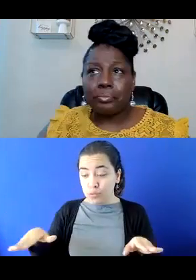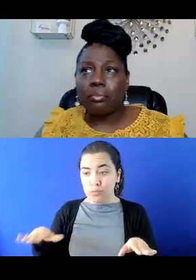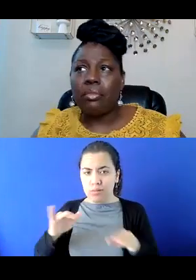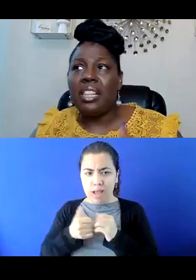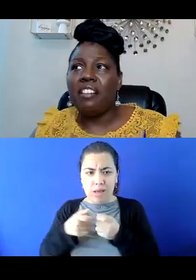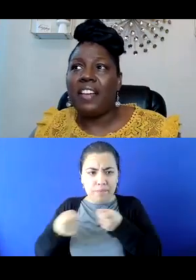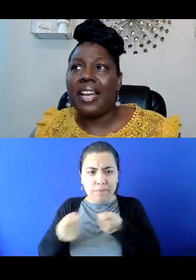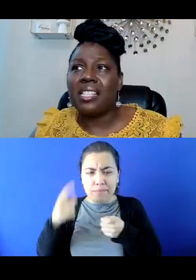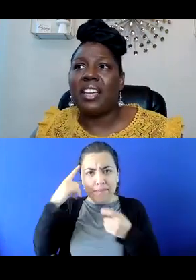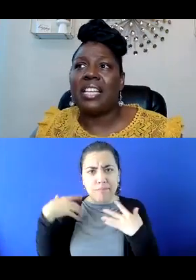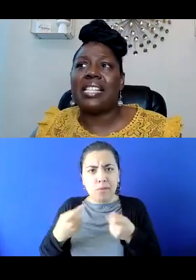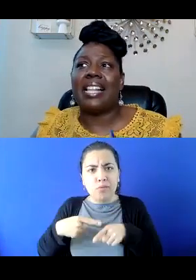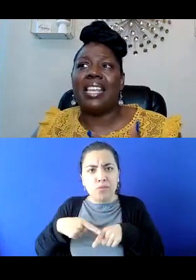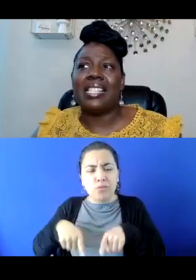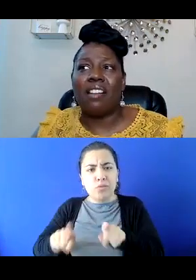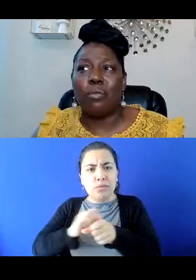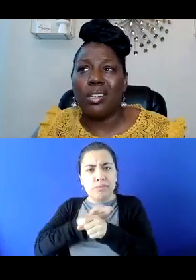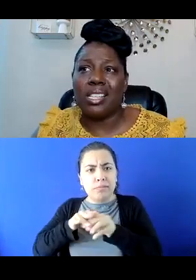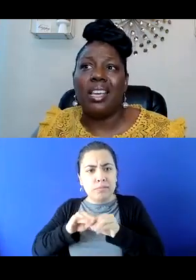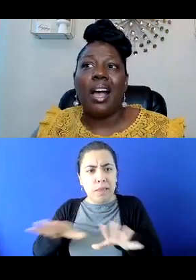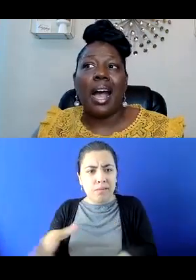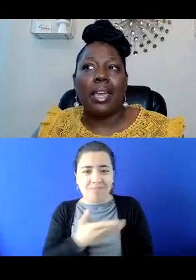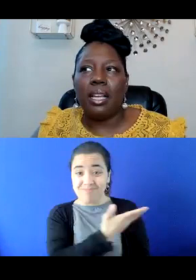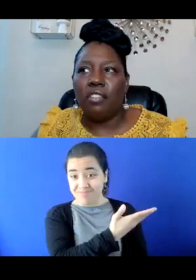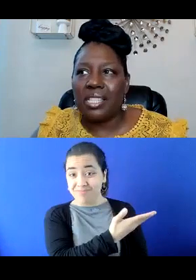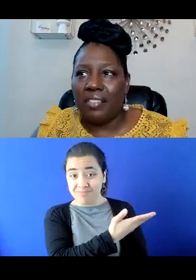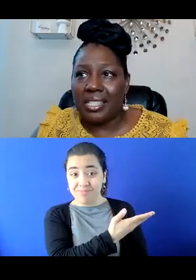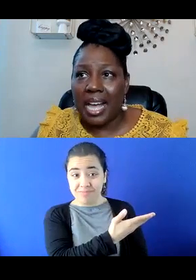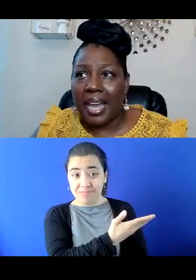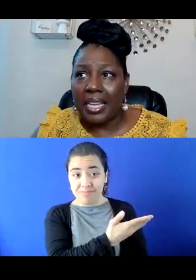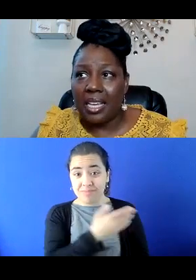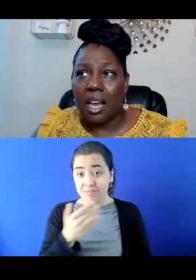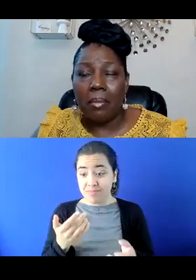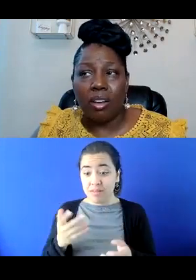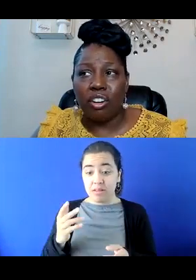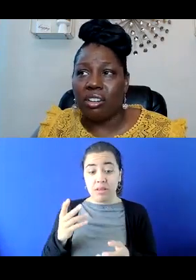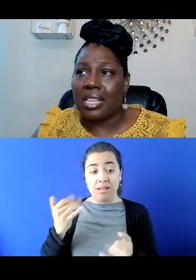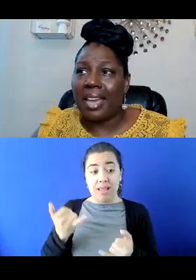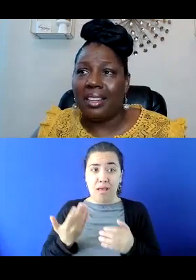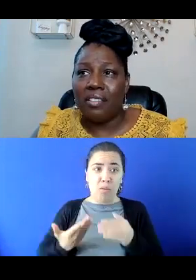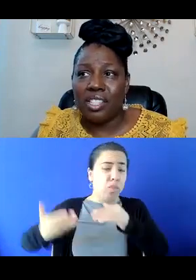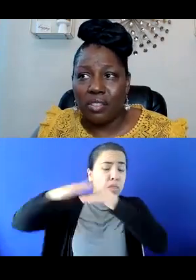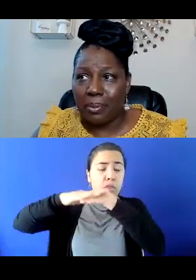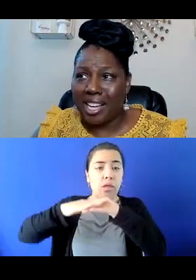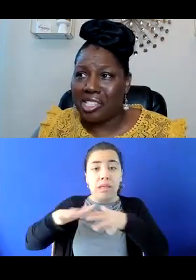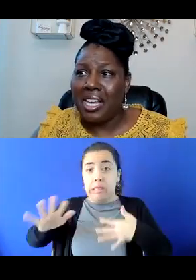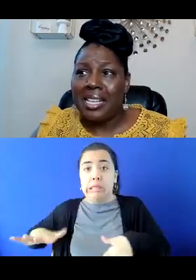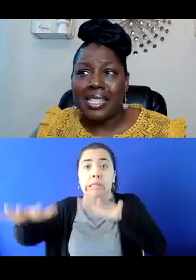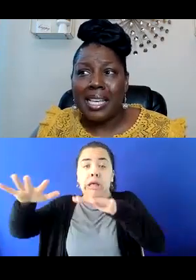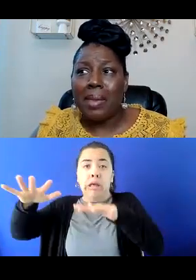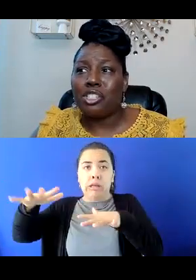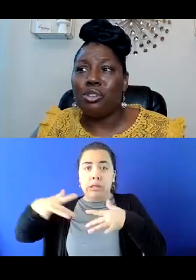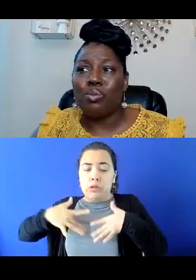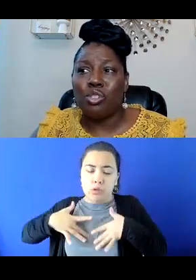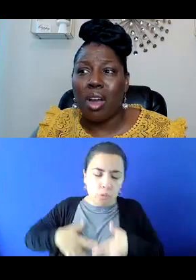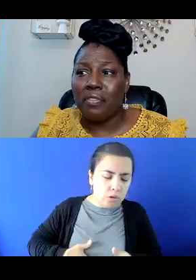So the effects of it is that things have worsened. Higher levels of anxiety among girls, higher levels of depression,